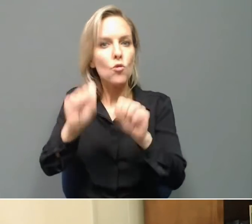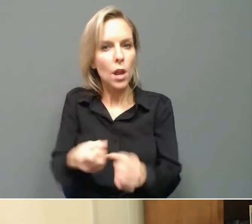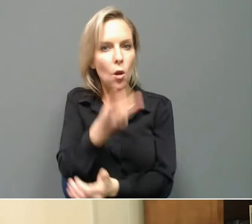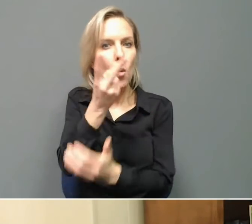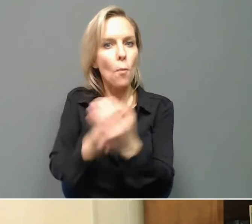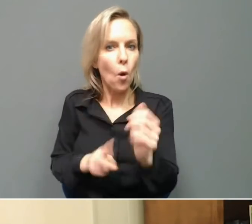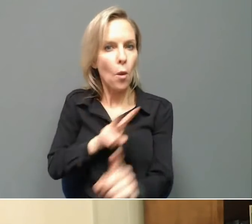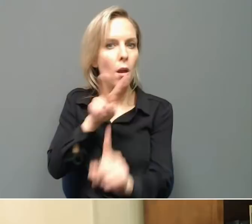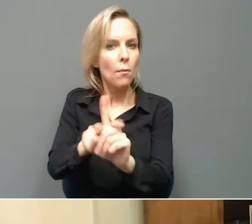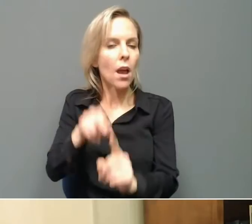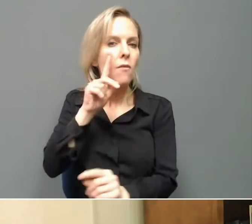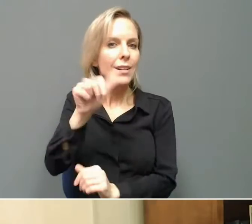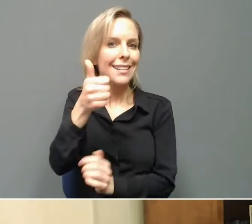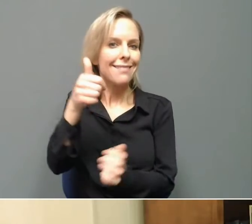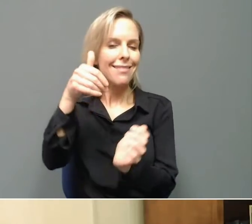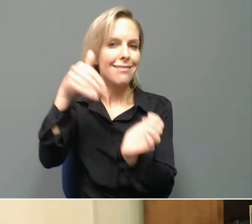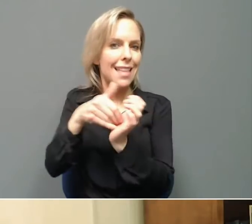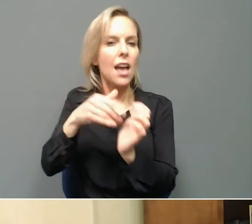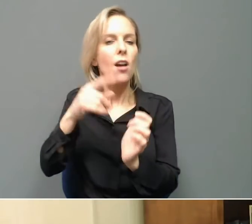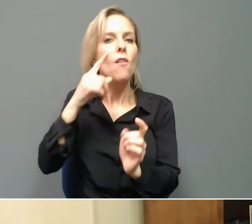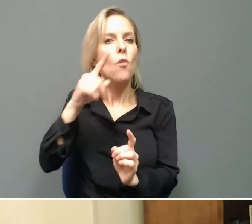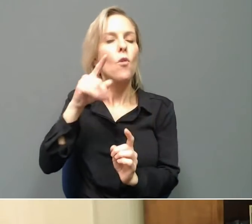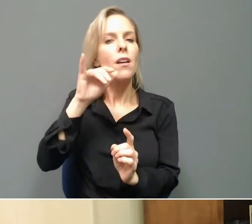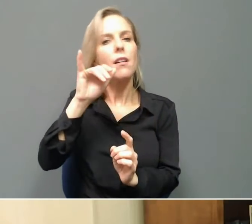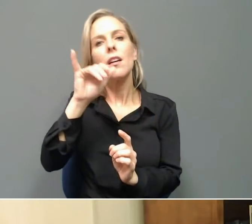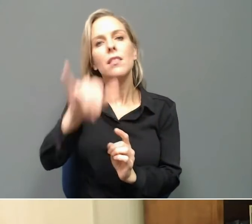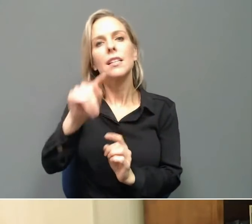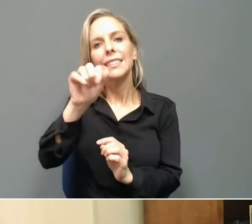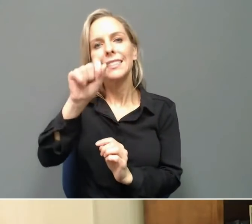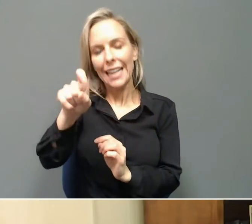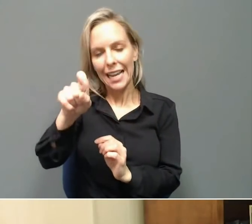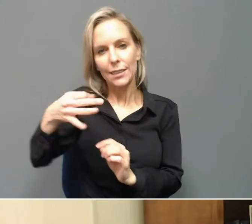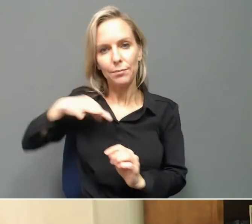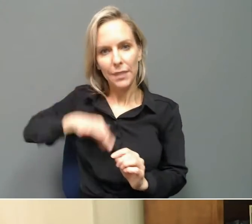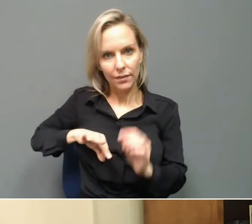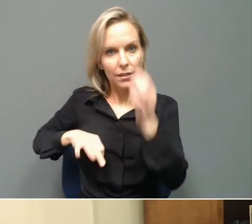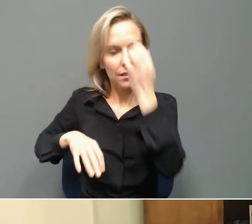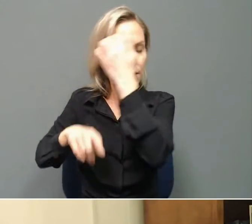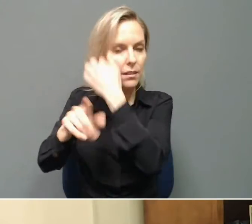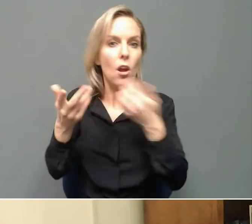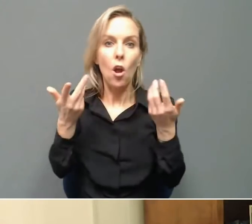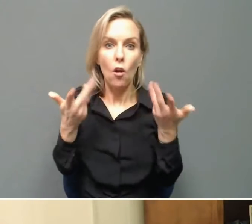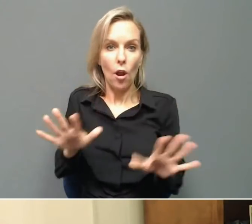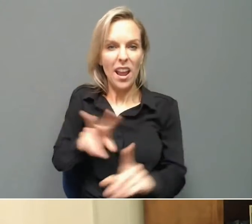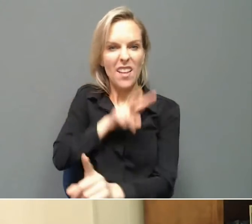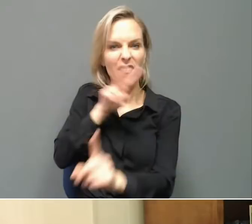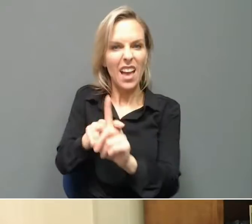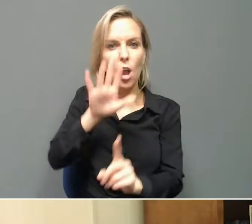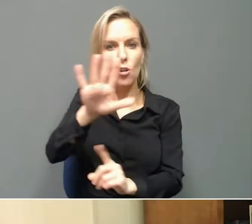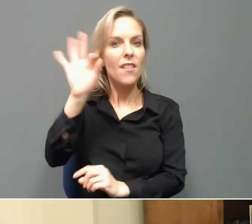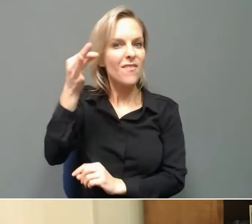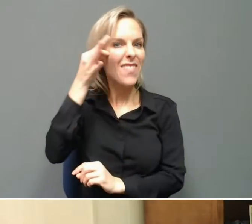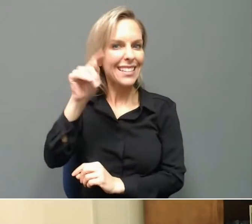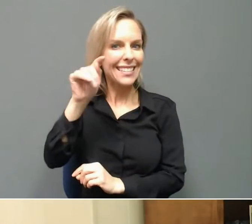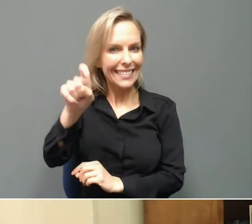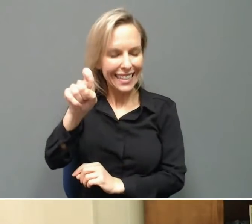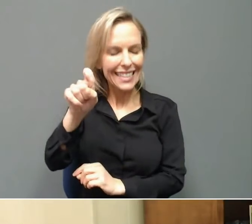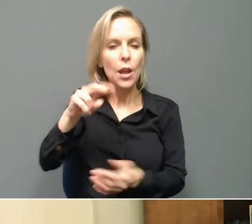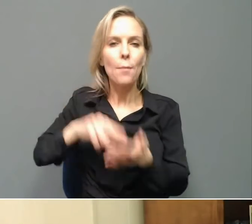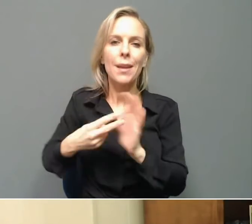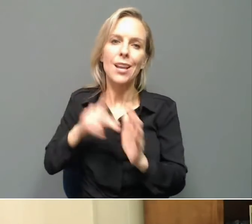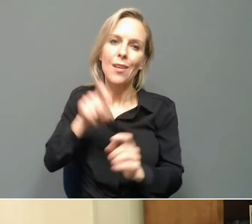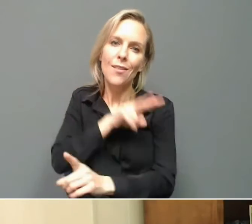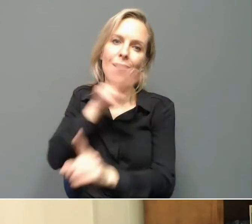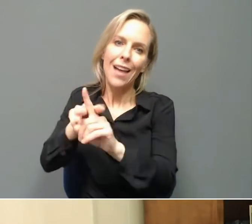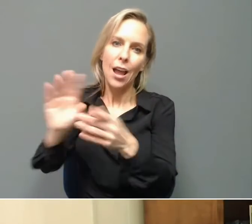for a combined $20,400. Now, if you've already filed your federal tax, you're going to have to file an amended return in